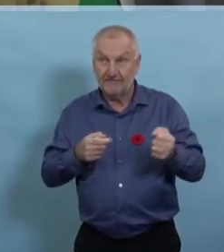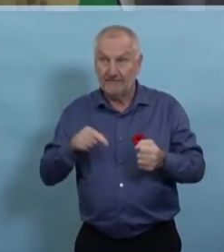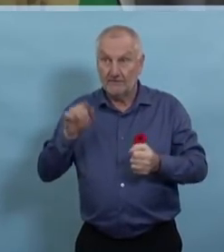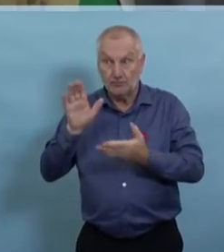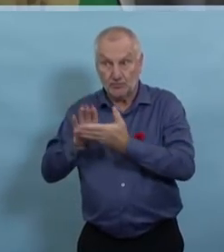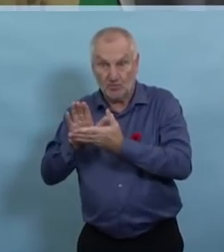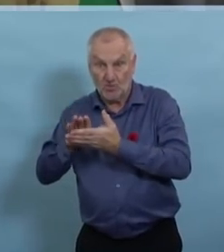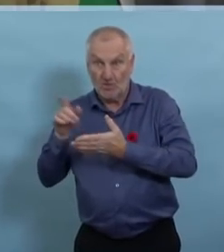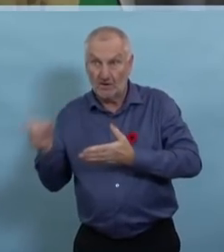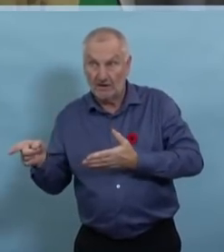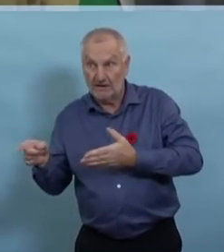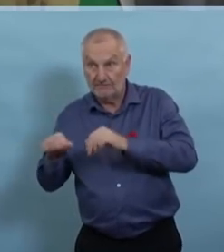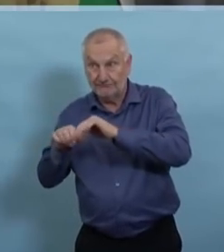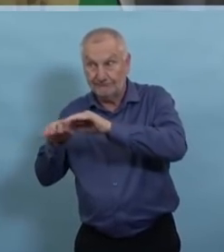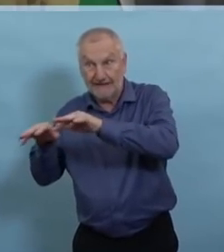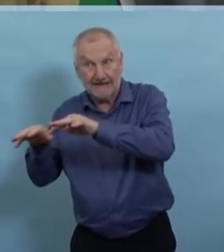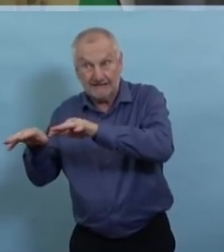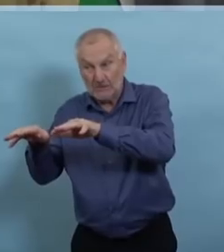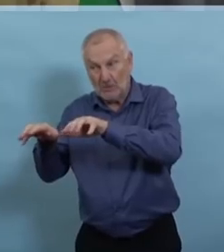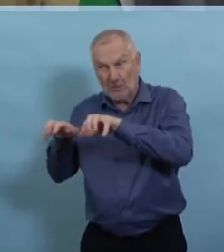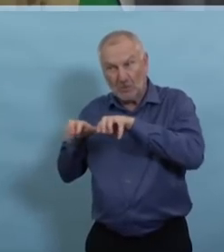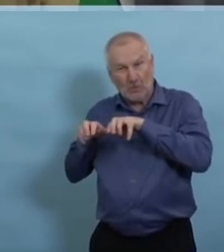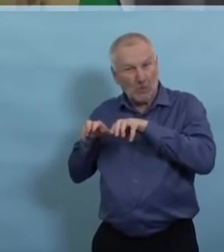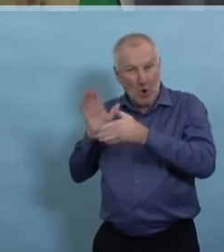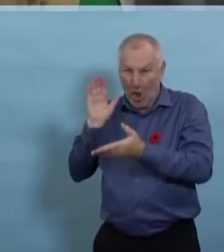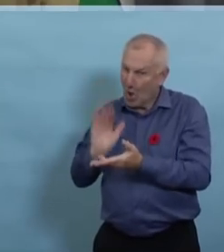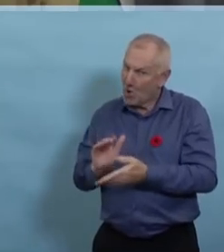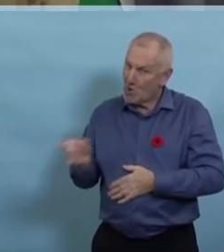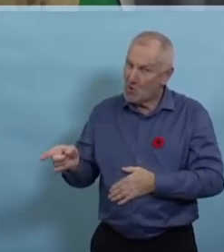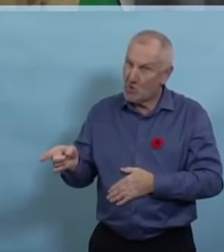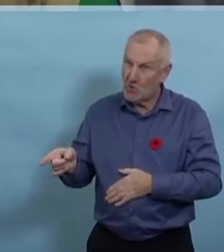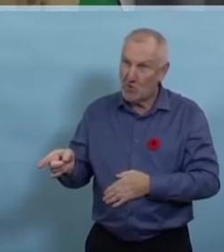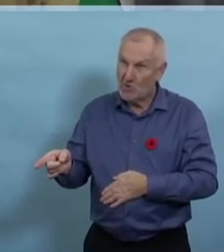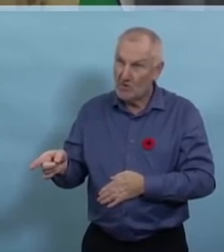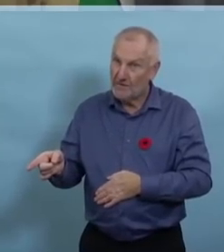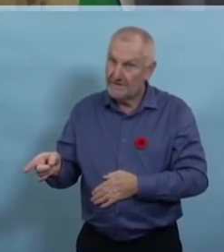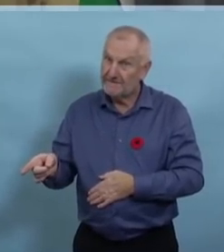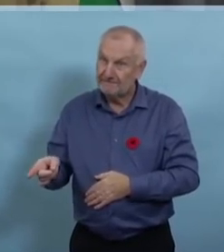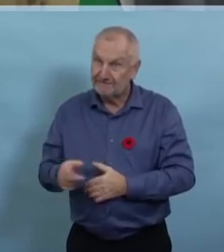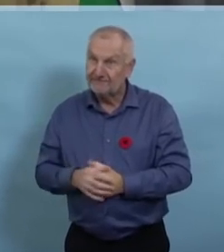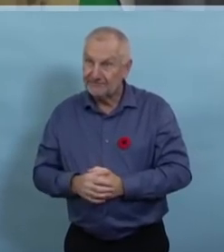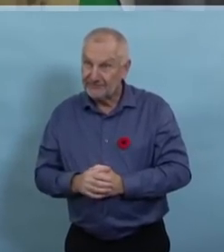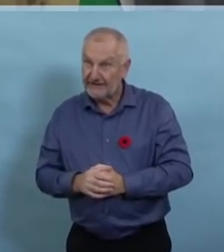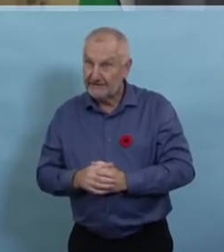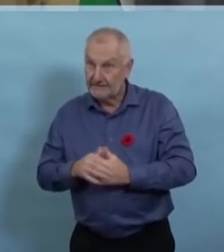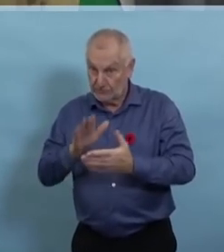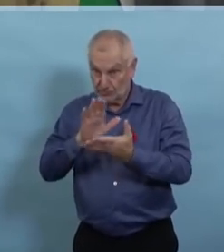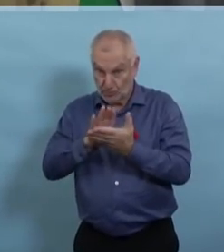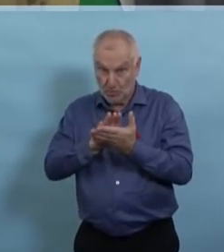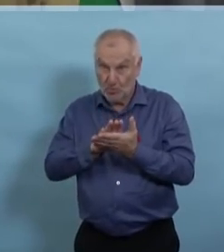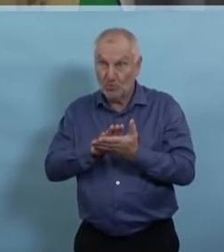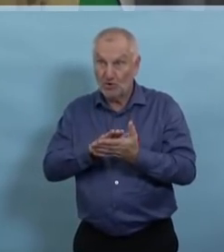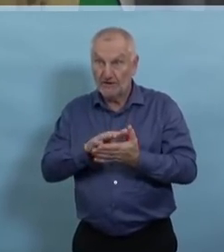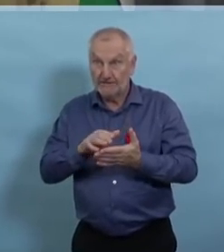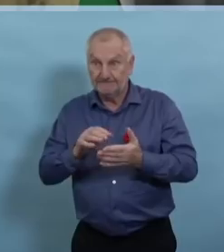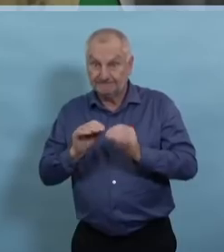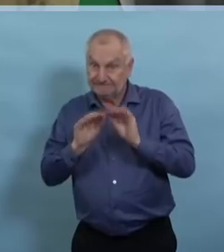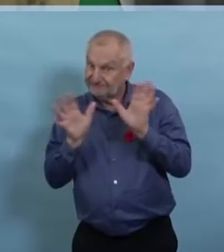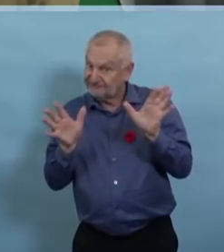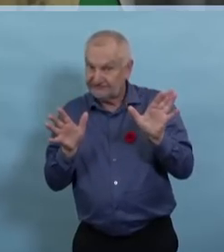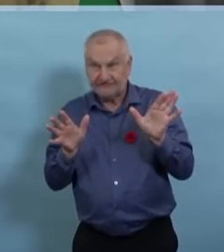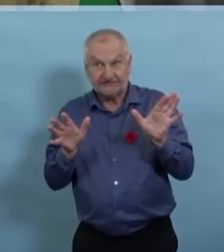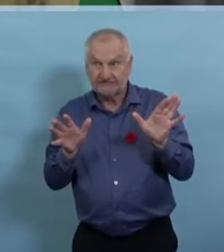not a preparatory work for schools not staying open. It is still obviously, I think, all of our goal to ensure